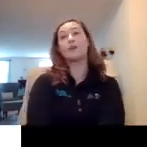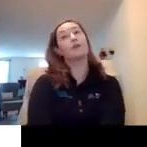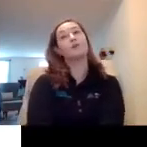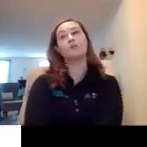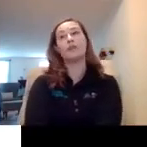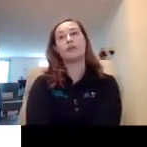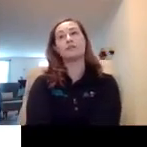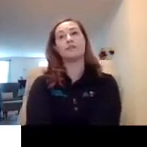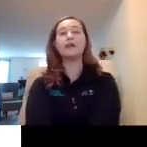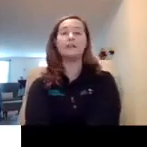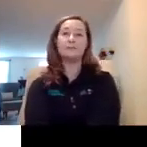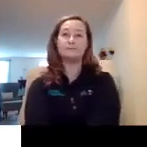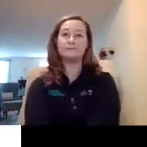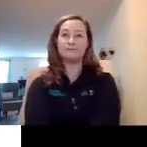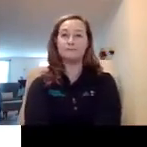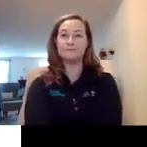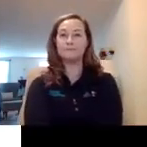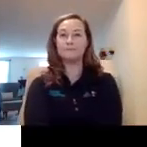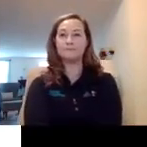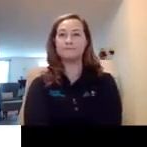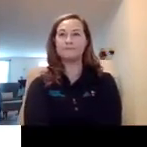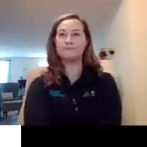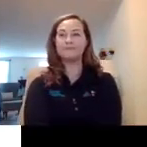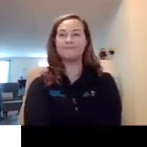And we can go to the next slide.